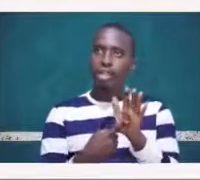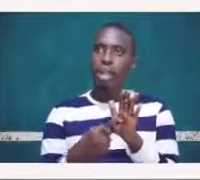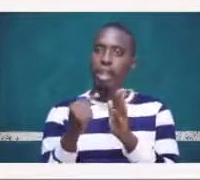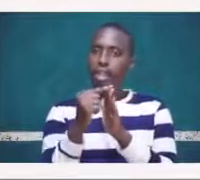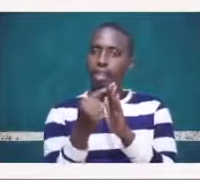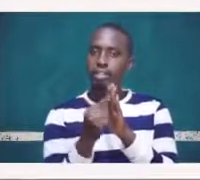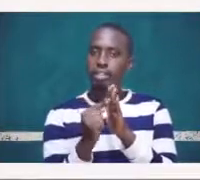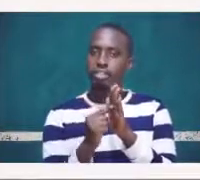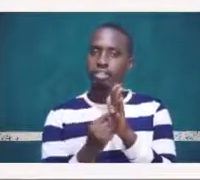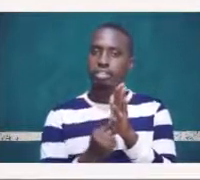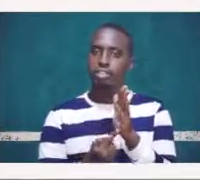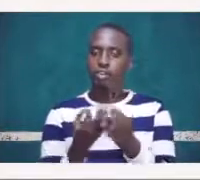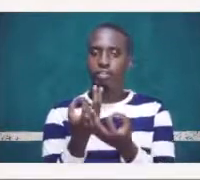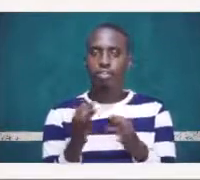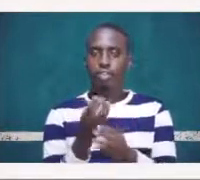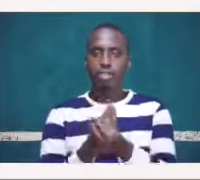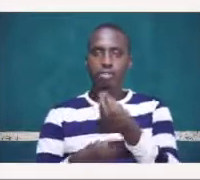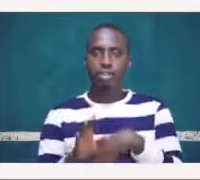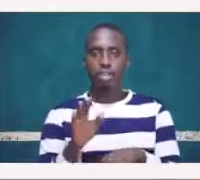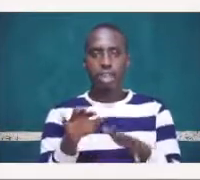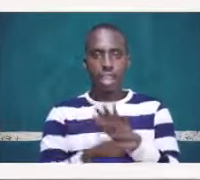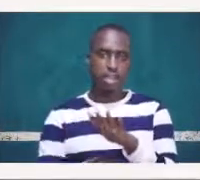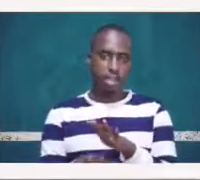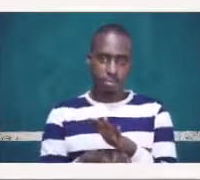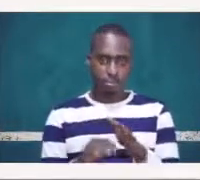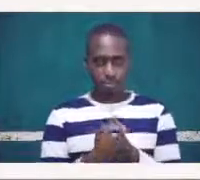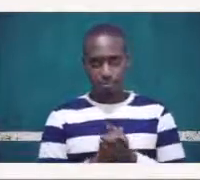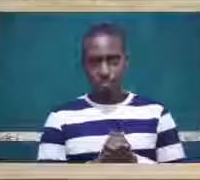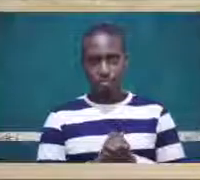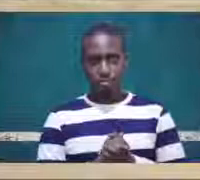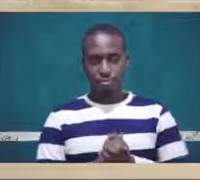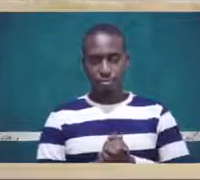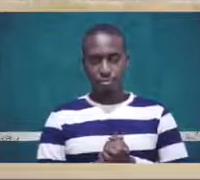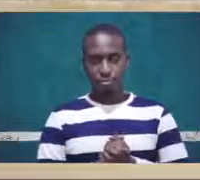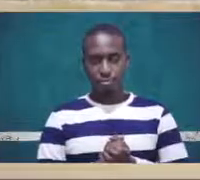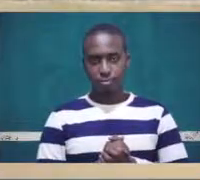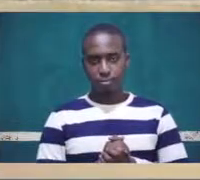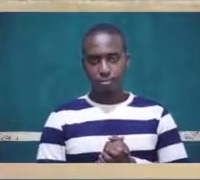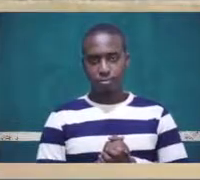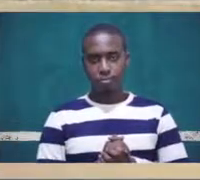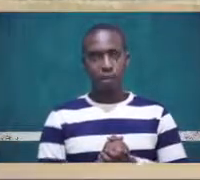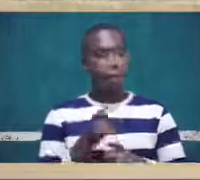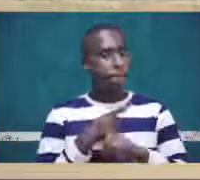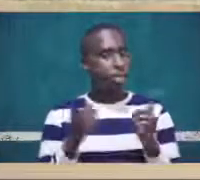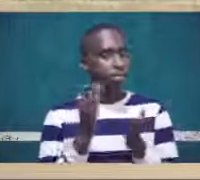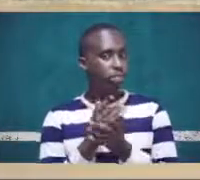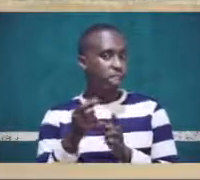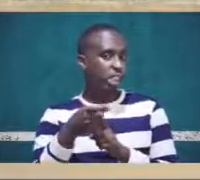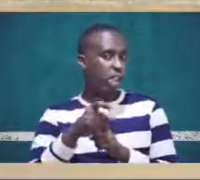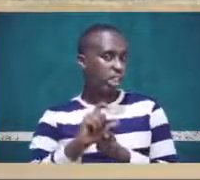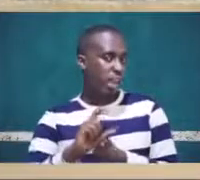characteristics of free trade area. It entails all the characteristics of free trade area, but in